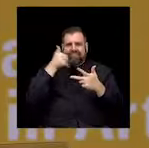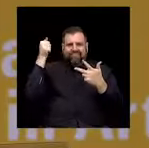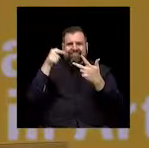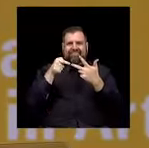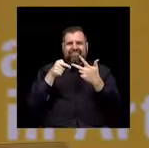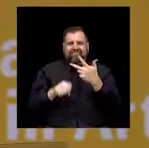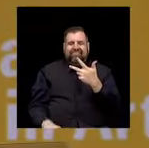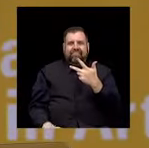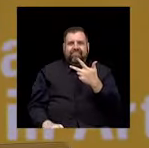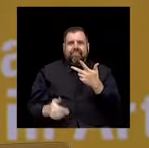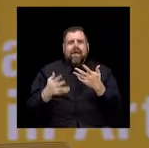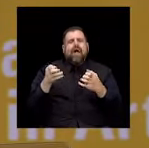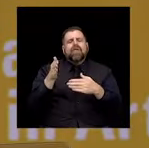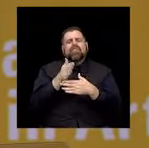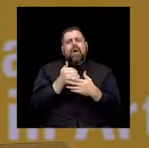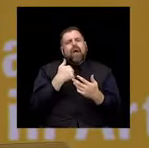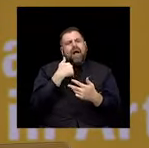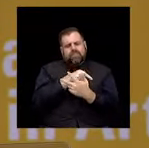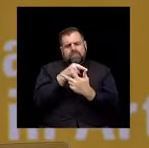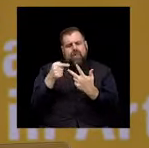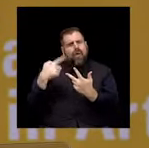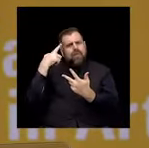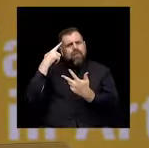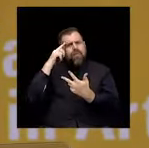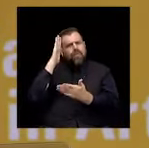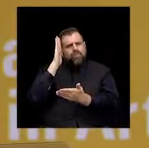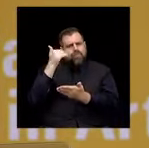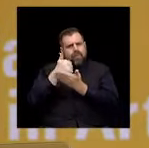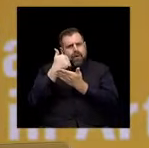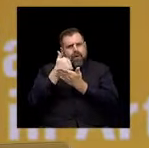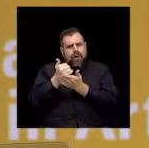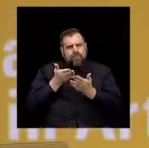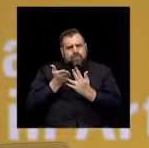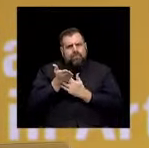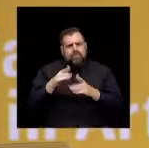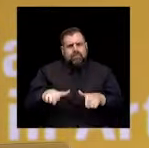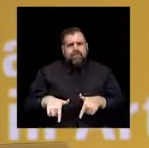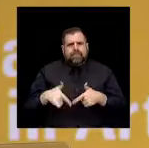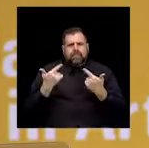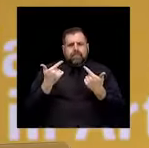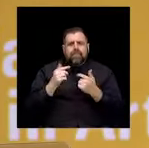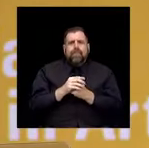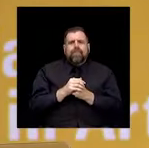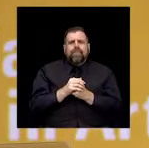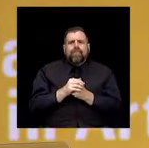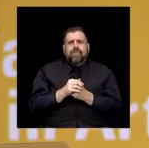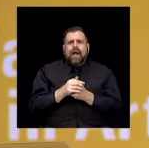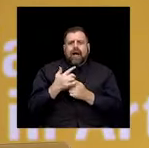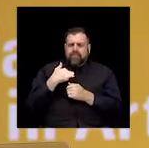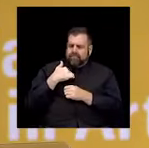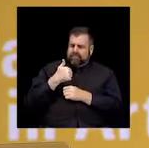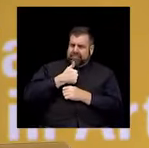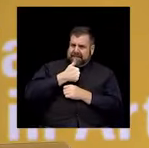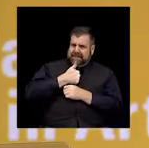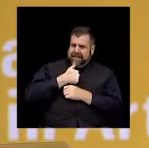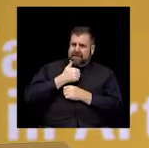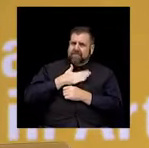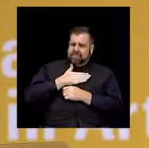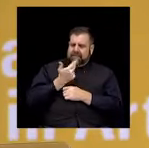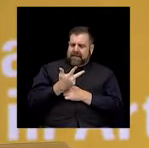like to share with you three thoughts that I believe will be helpful throughout your life. They have been insights that I have kept